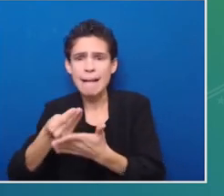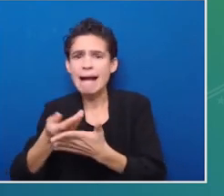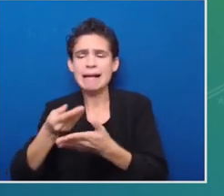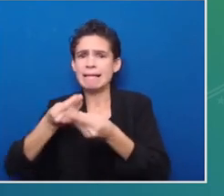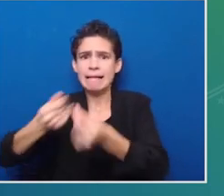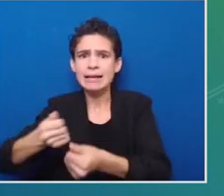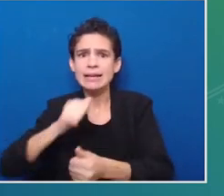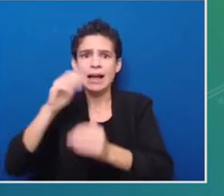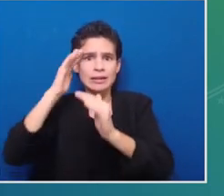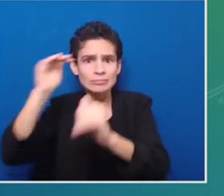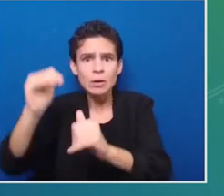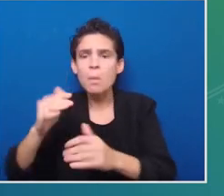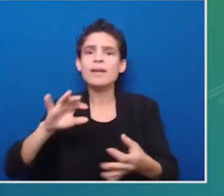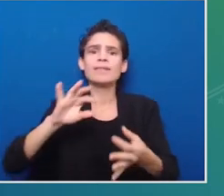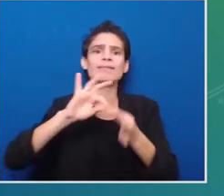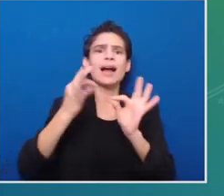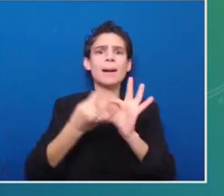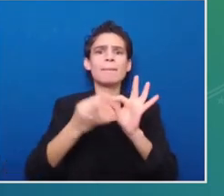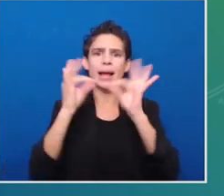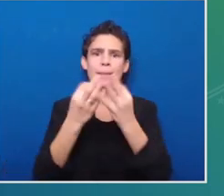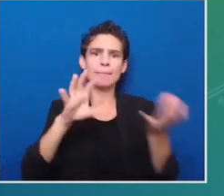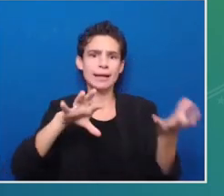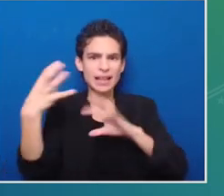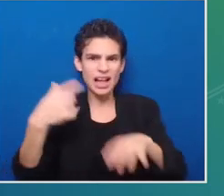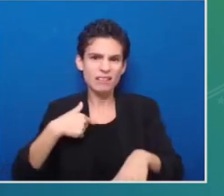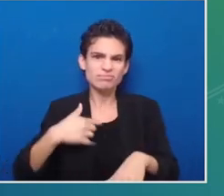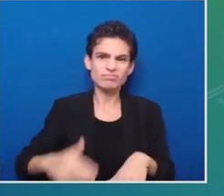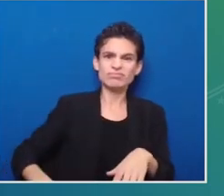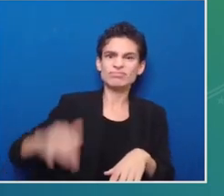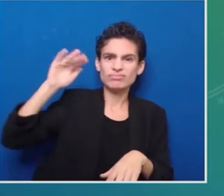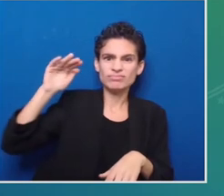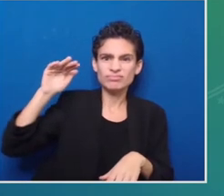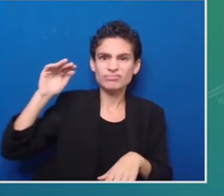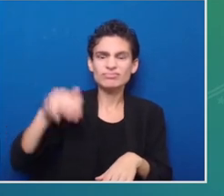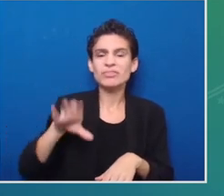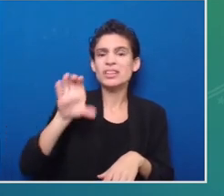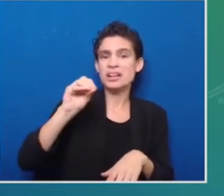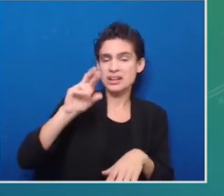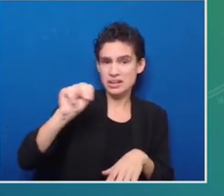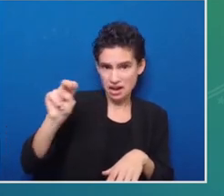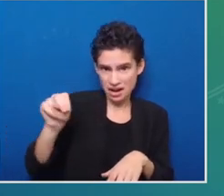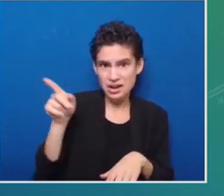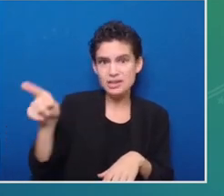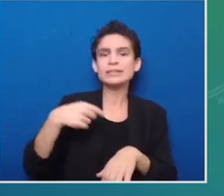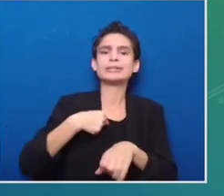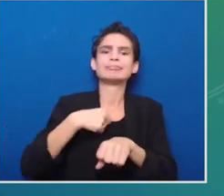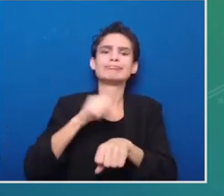of a family. I grew up in the working class community of Waterbury, Connecticut, a town not so